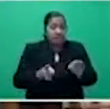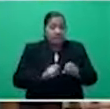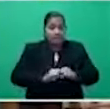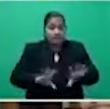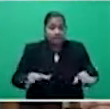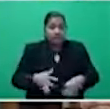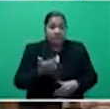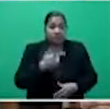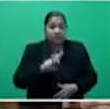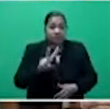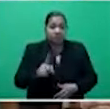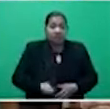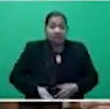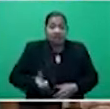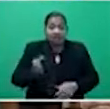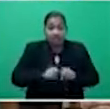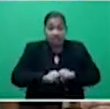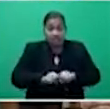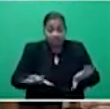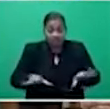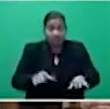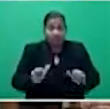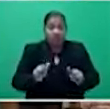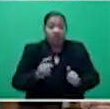the pandemic, 137%.